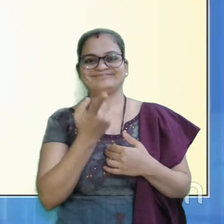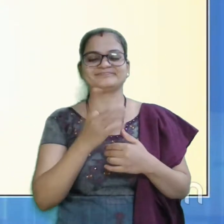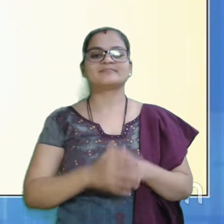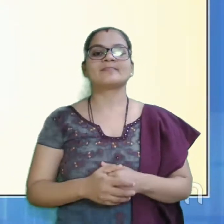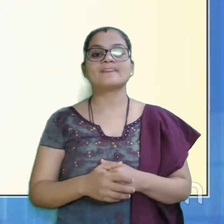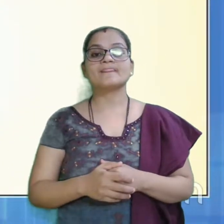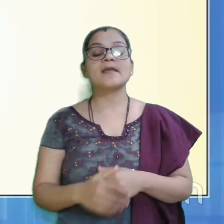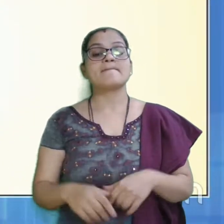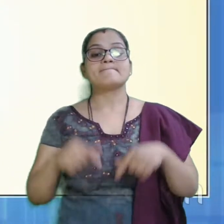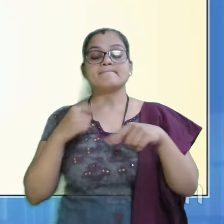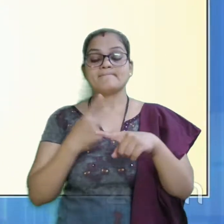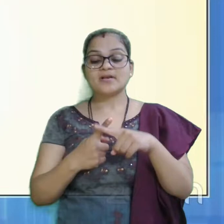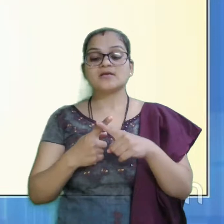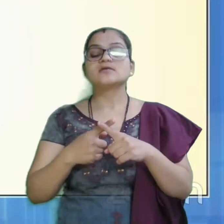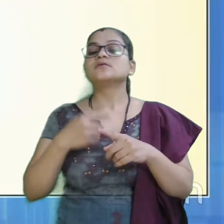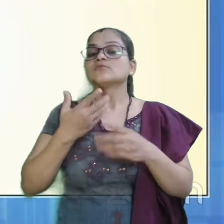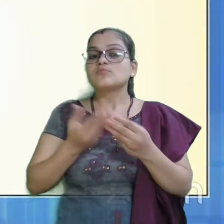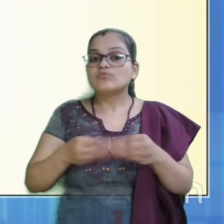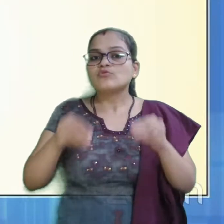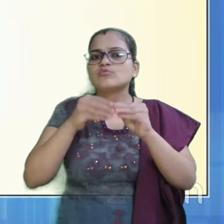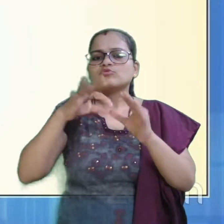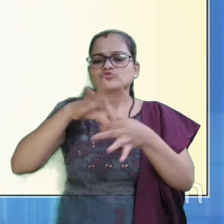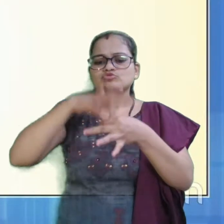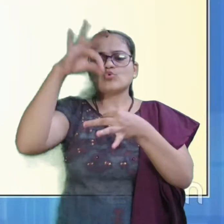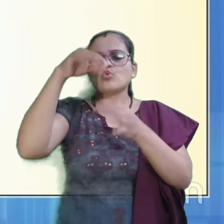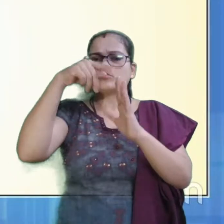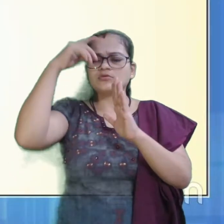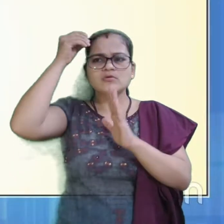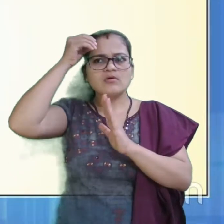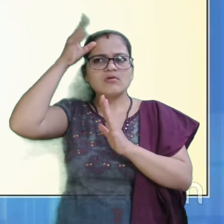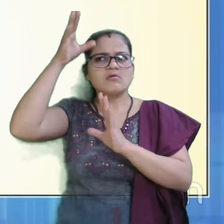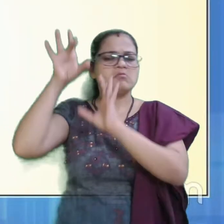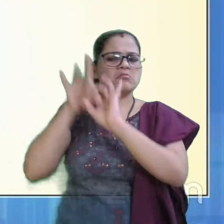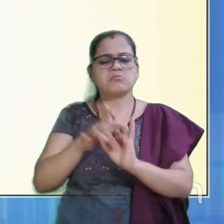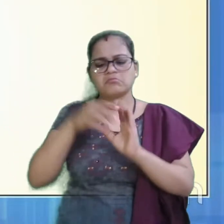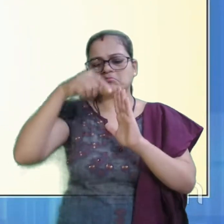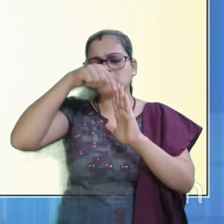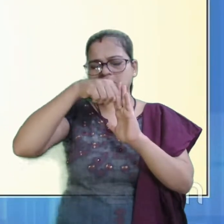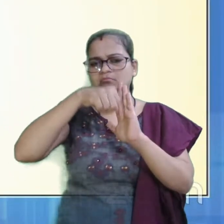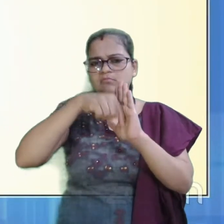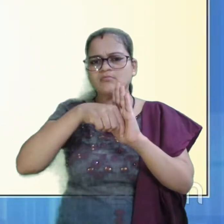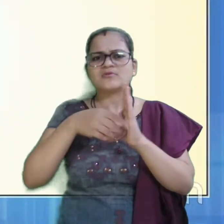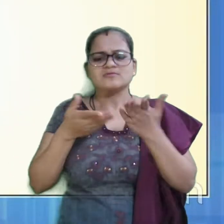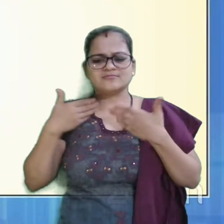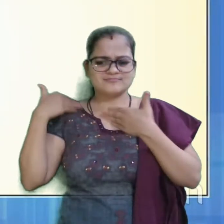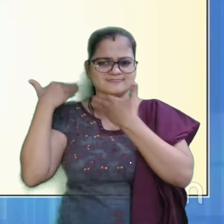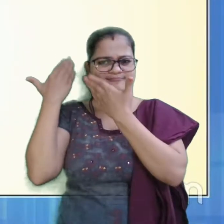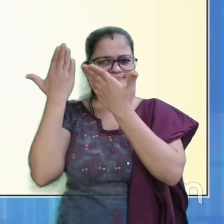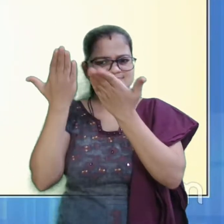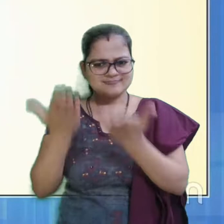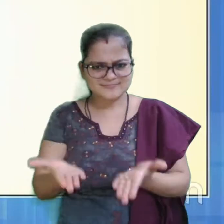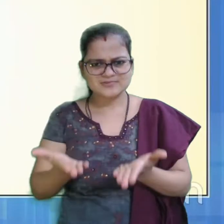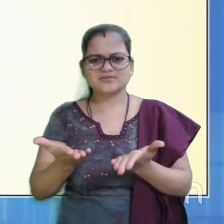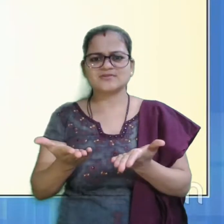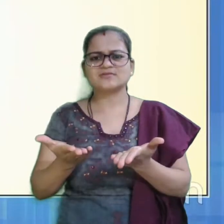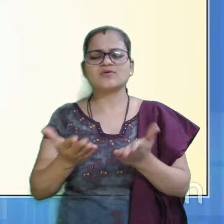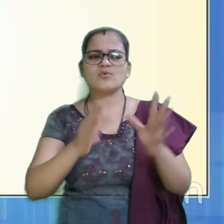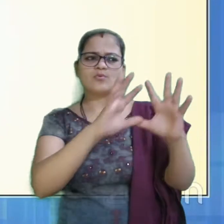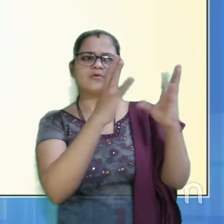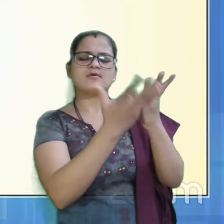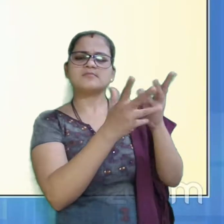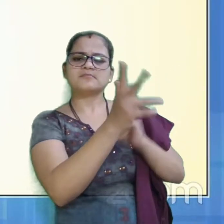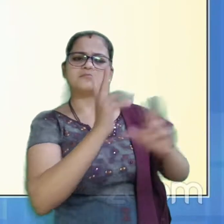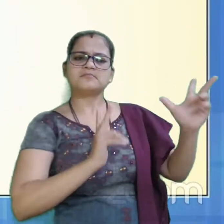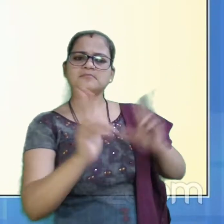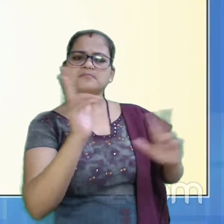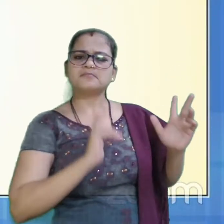soul and the body? And as we go deeper into the knowledge and what we have listened till now in